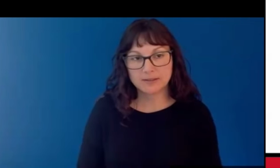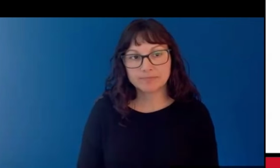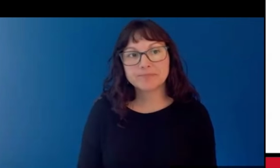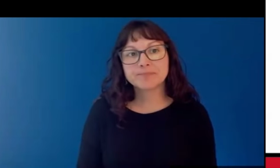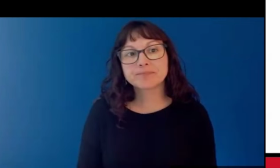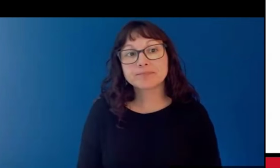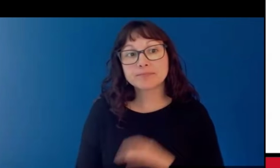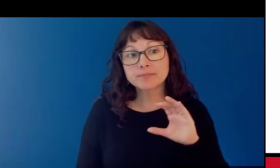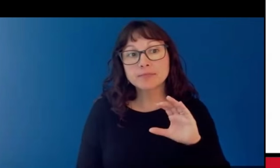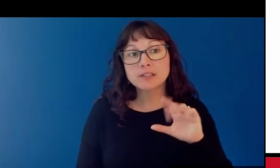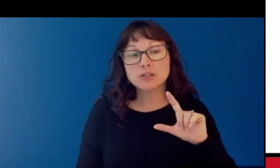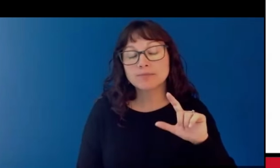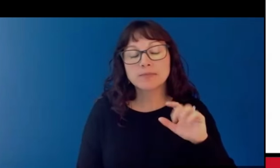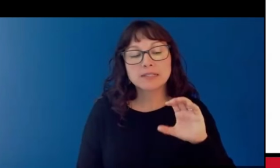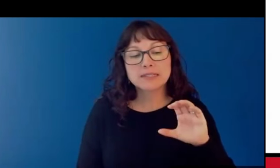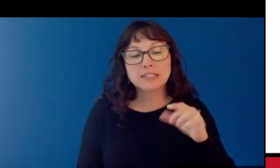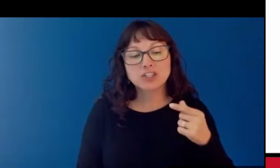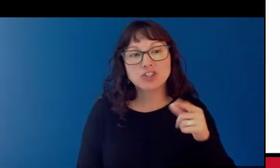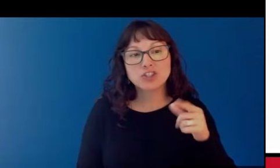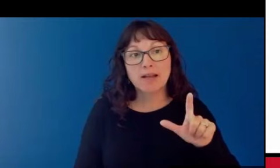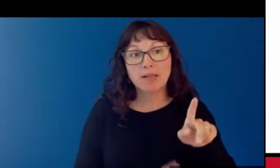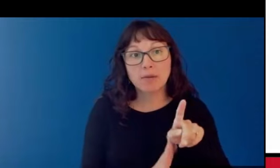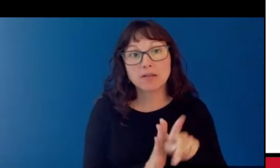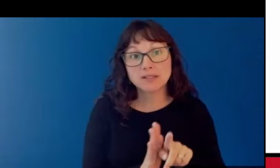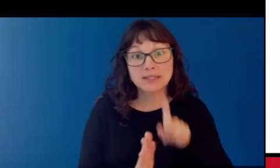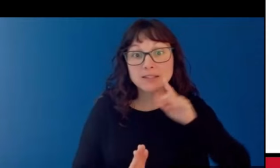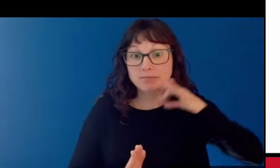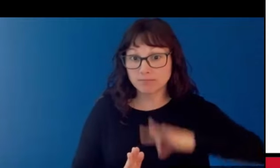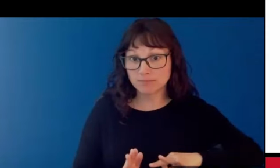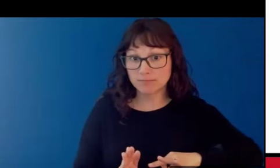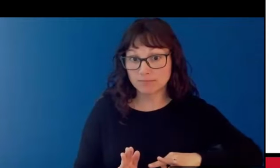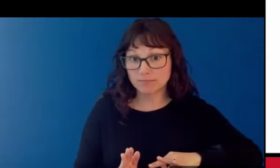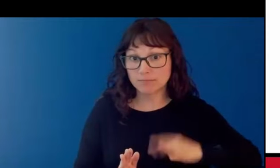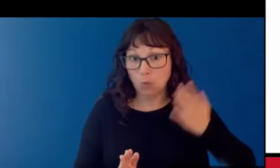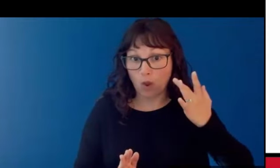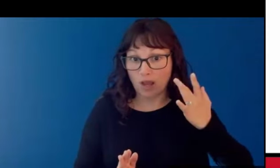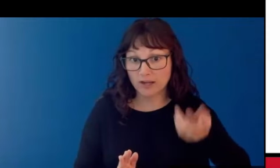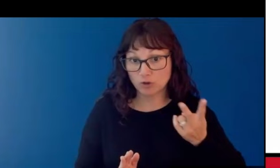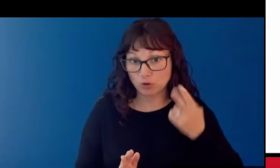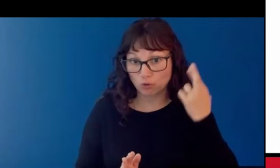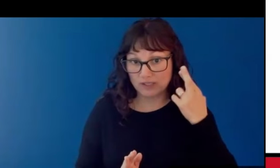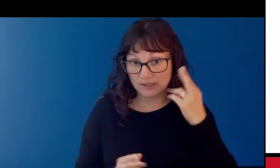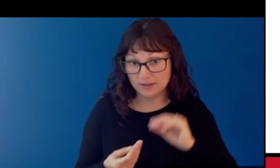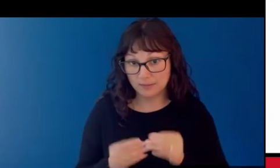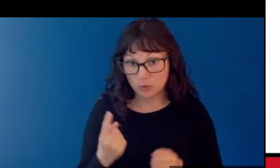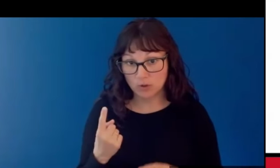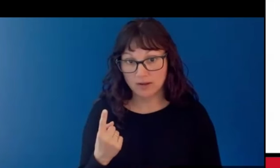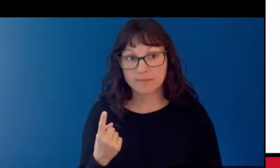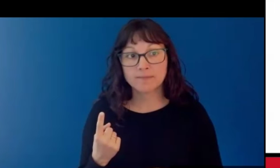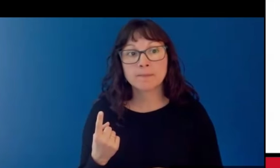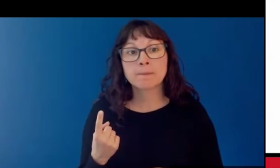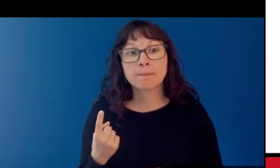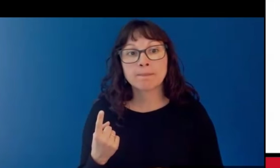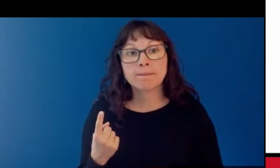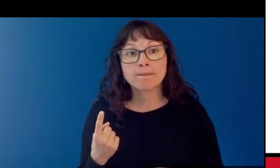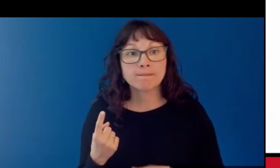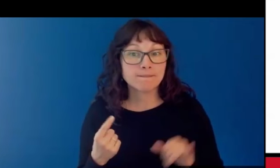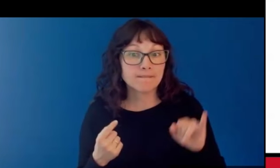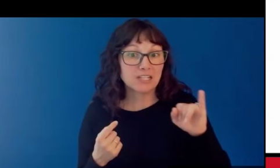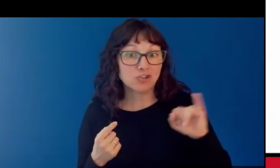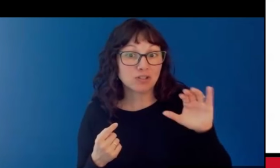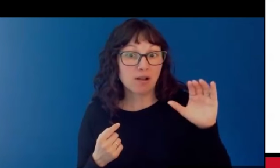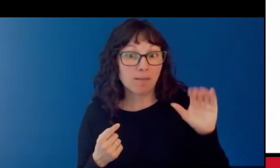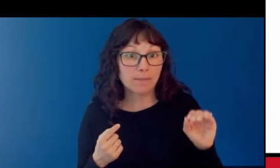The CGL policy is advantageous for two reasons. First, the insurance company